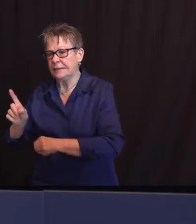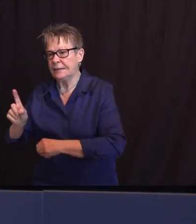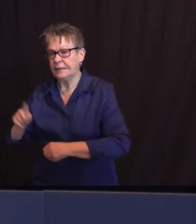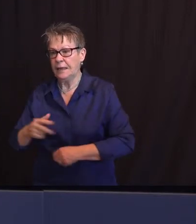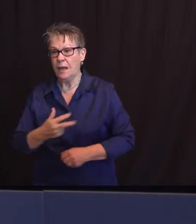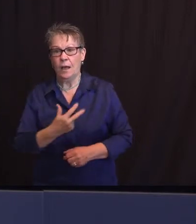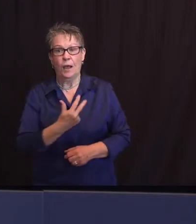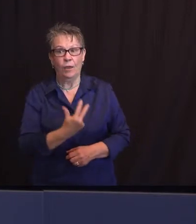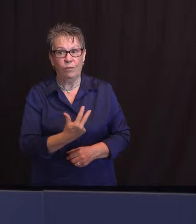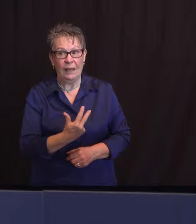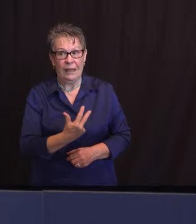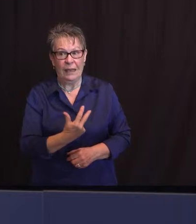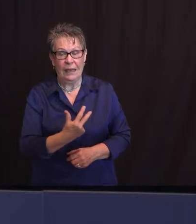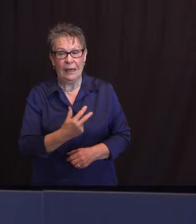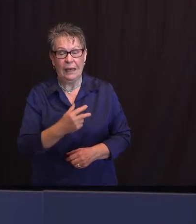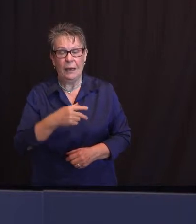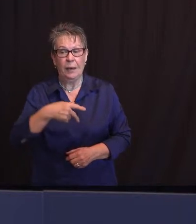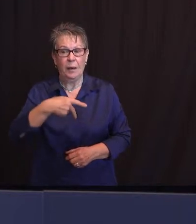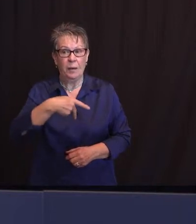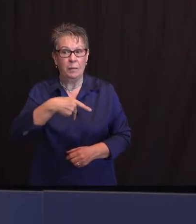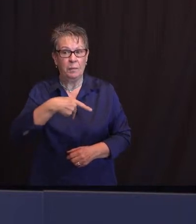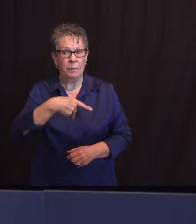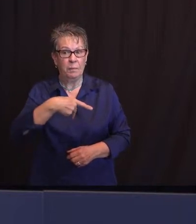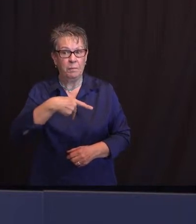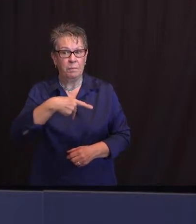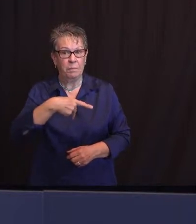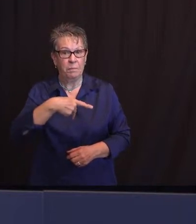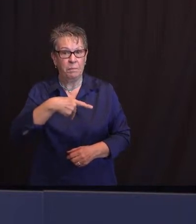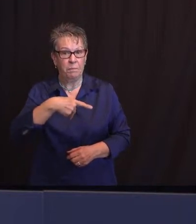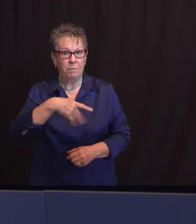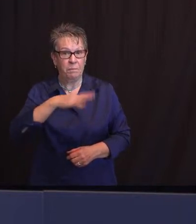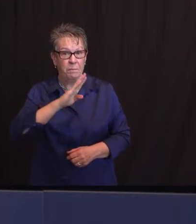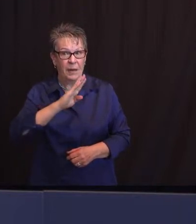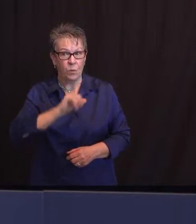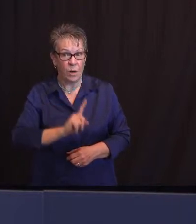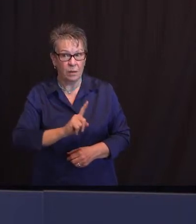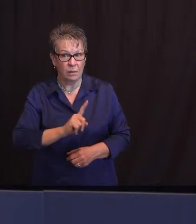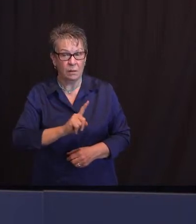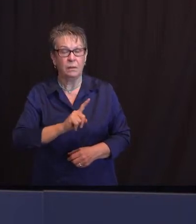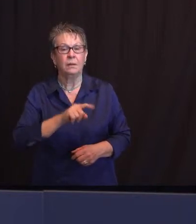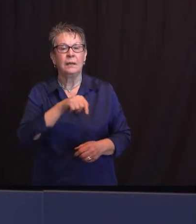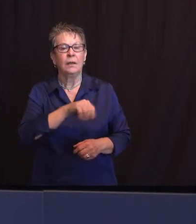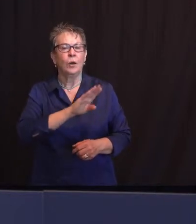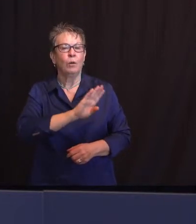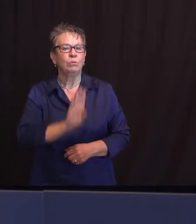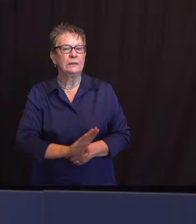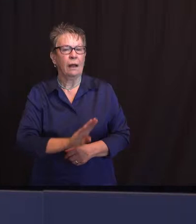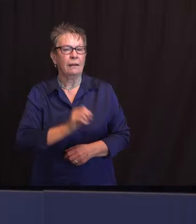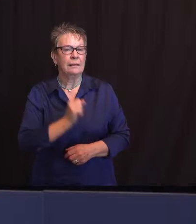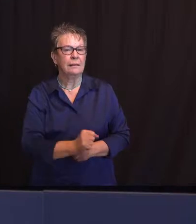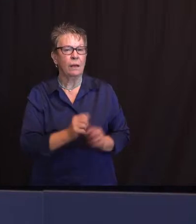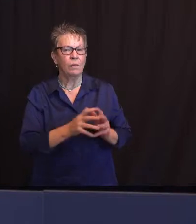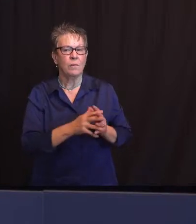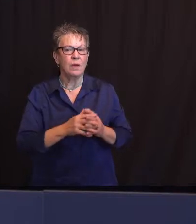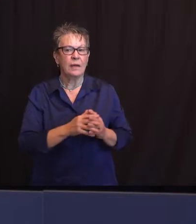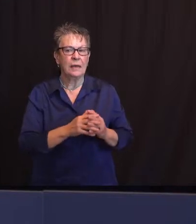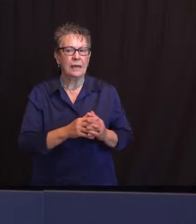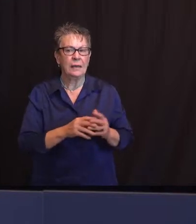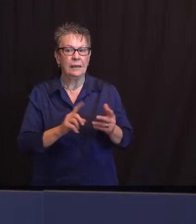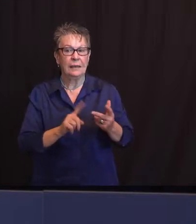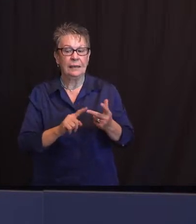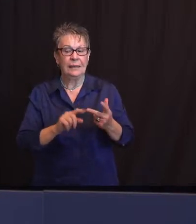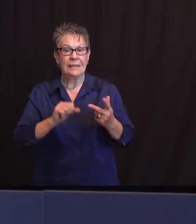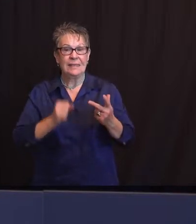variants that emanated in Brazil. We have one South African variant,